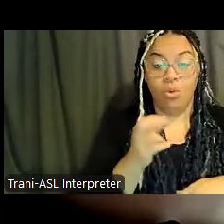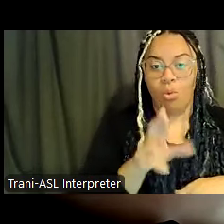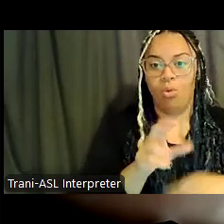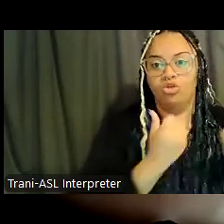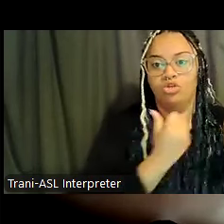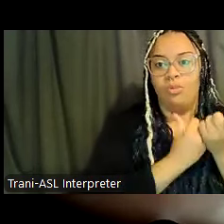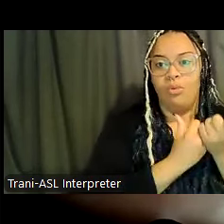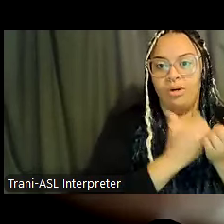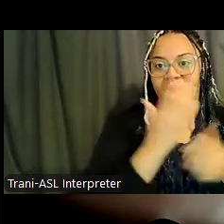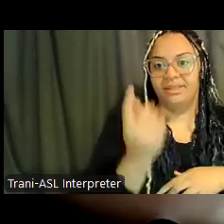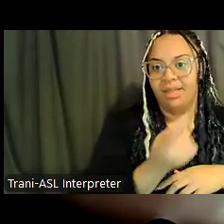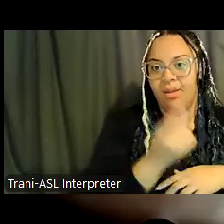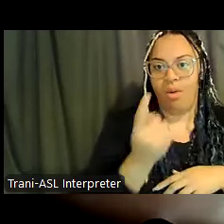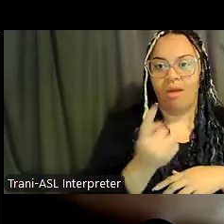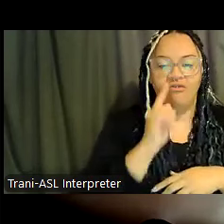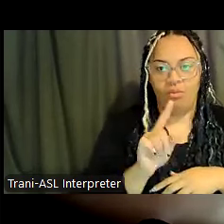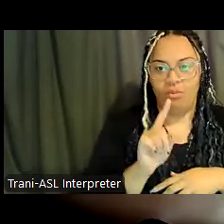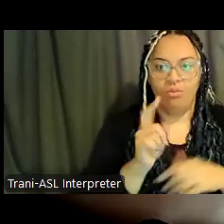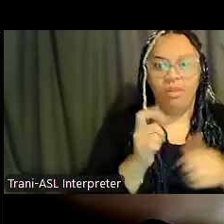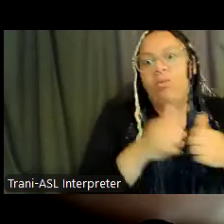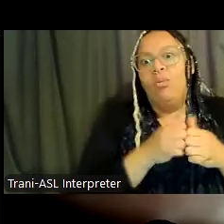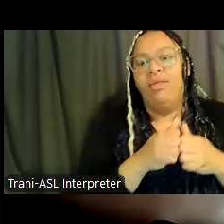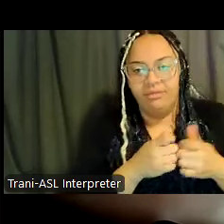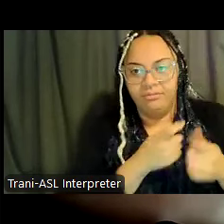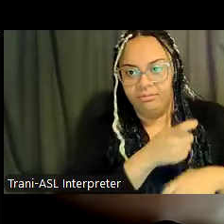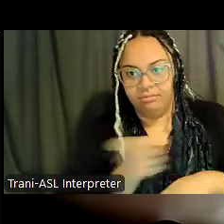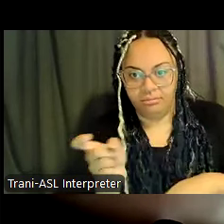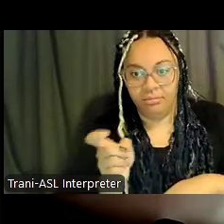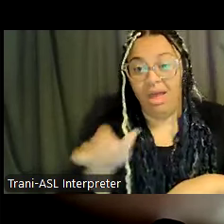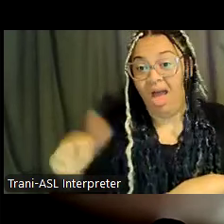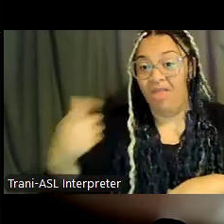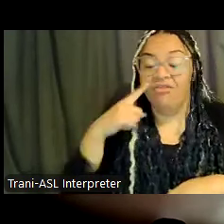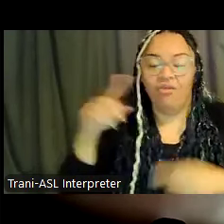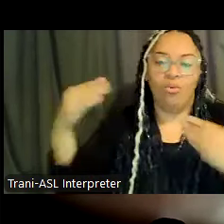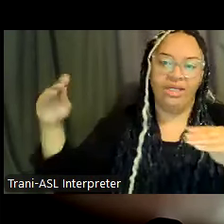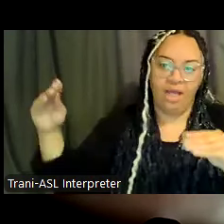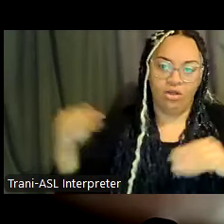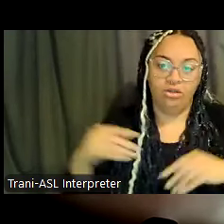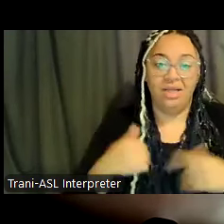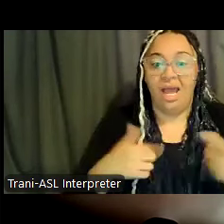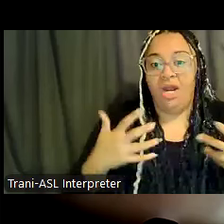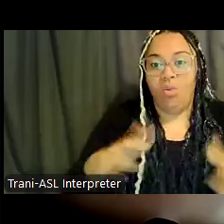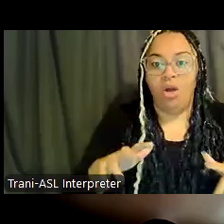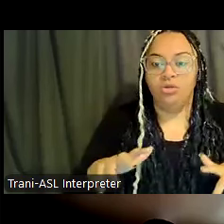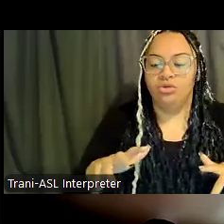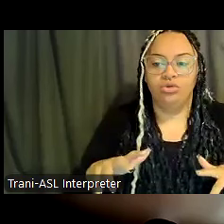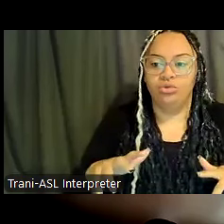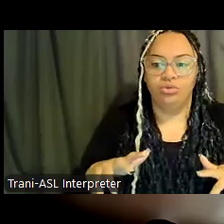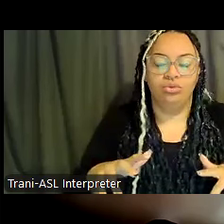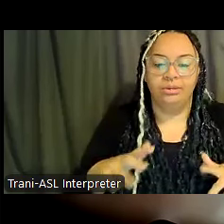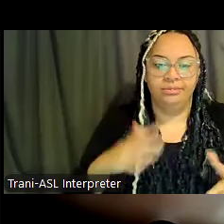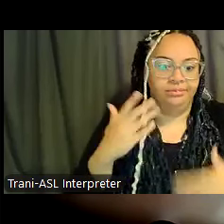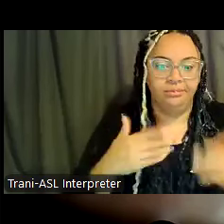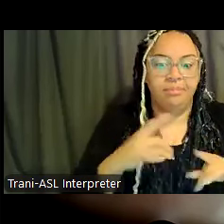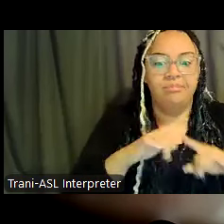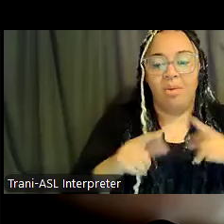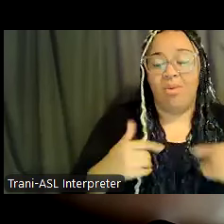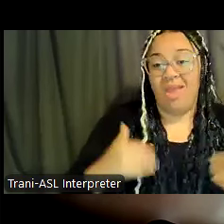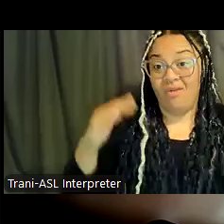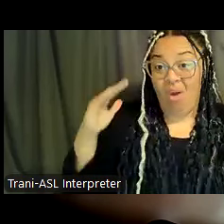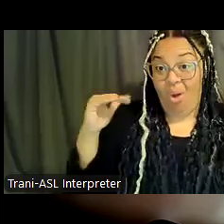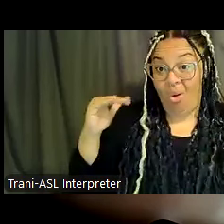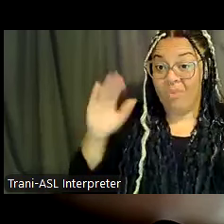is for retailers and ranges. So I don't want to put the cart in front of the horse, but we have some hopes that there's going